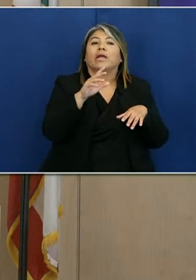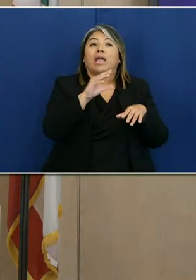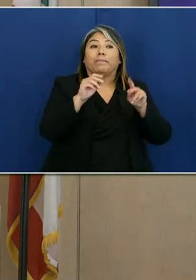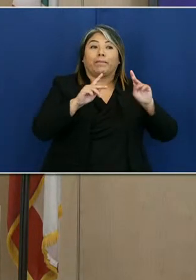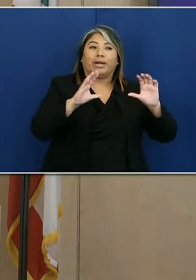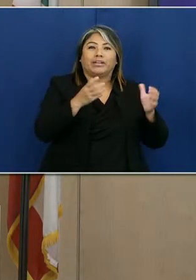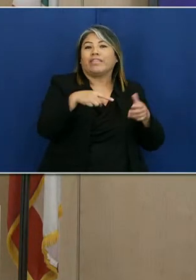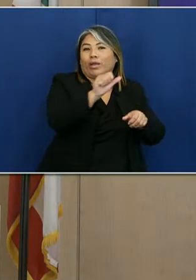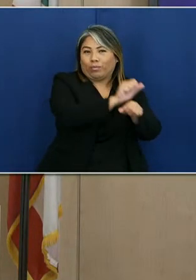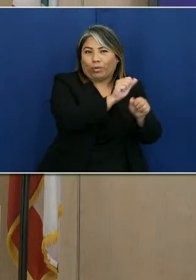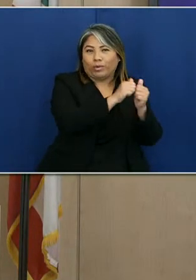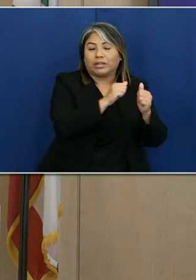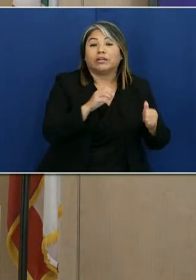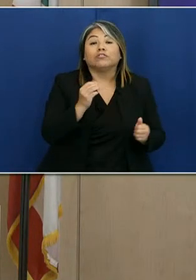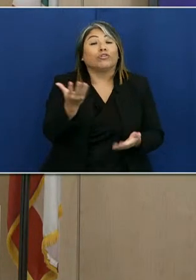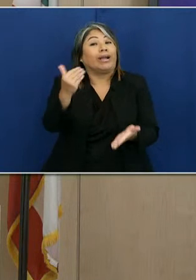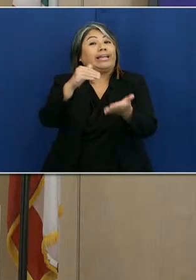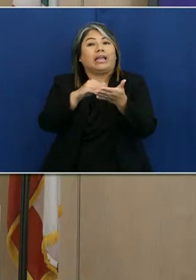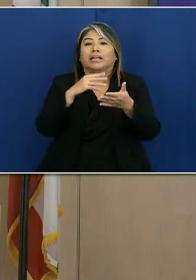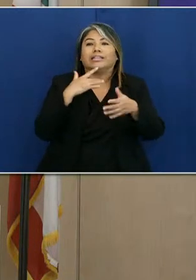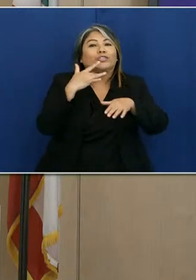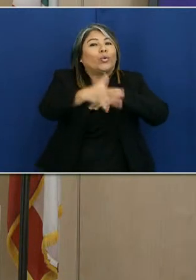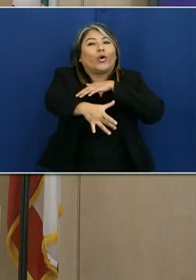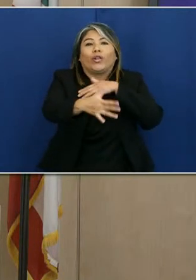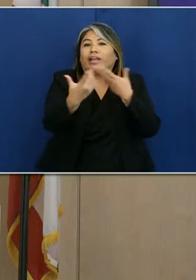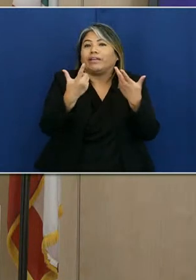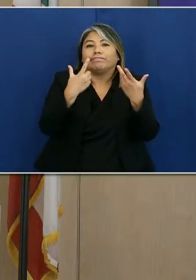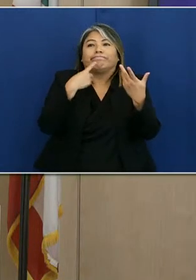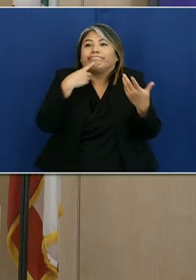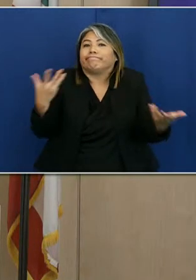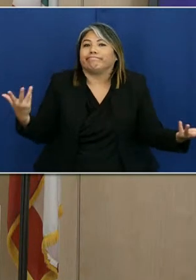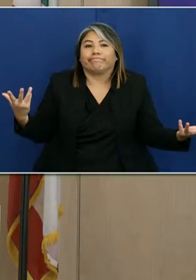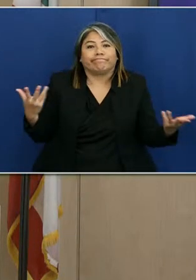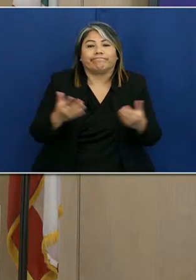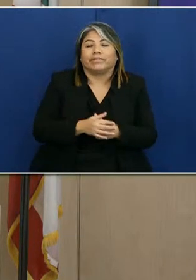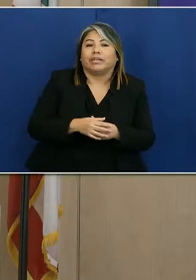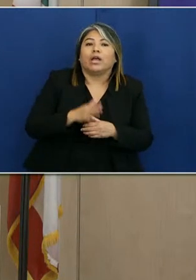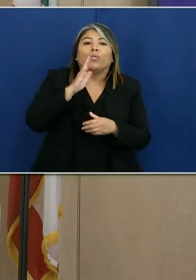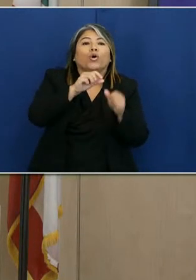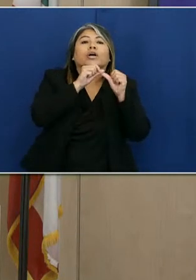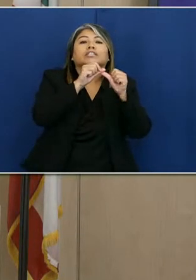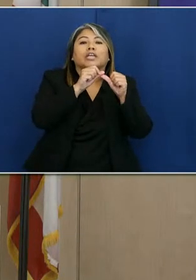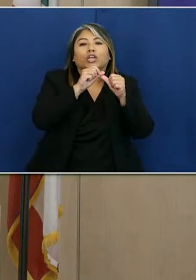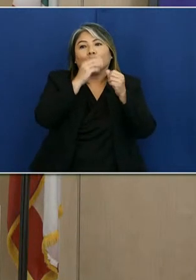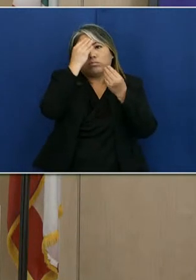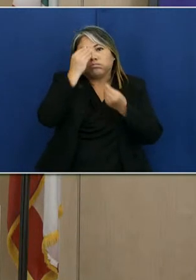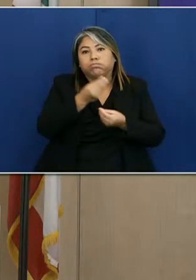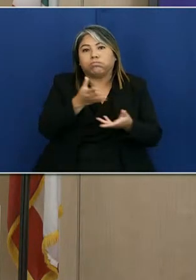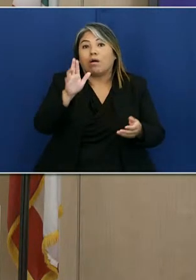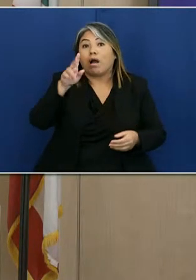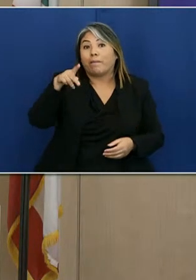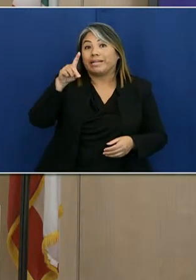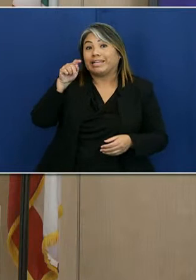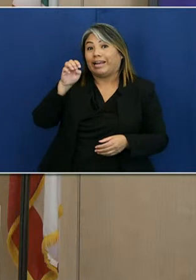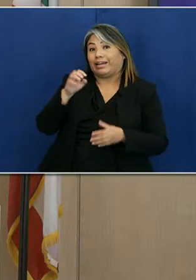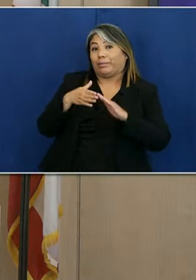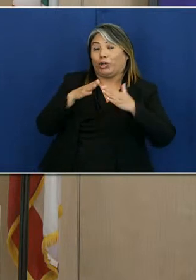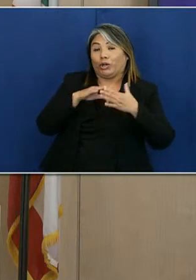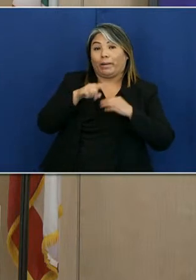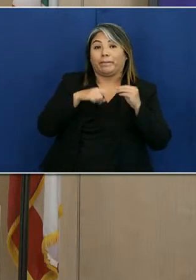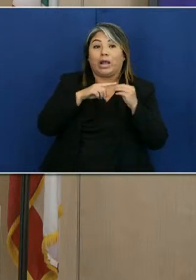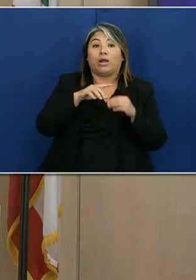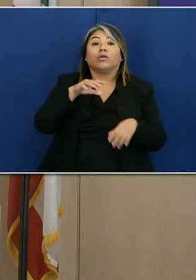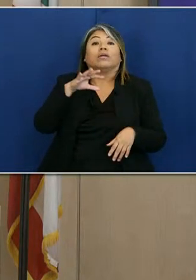populations that they deal with. So again, it's too early, and we will continue to update the community in the